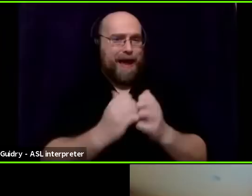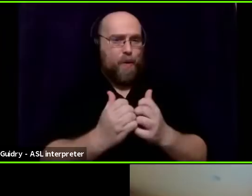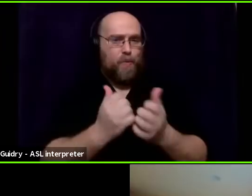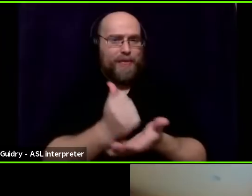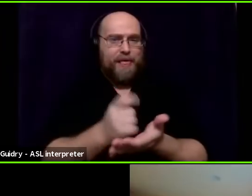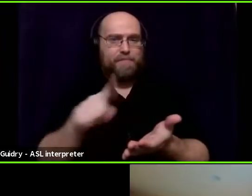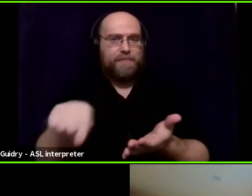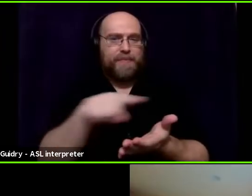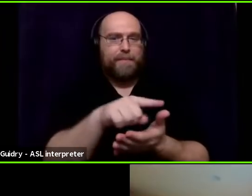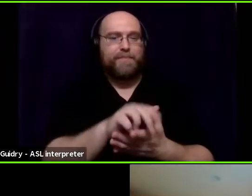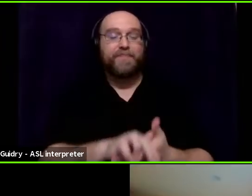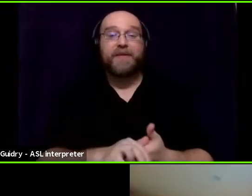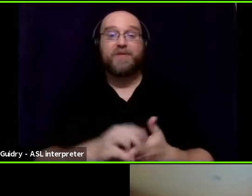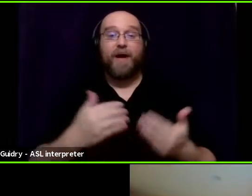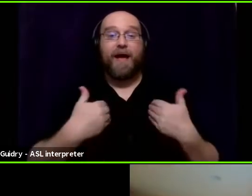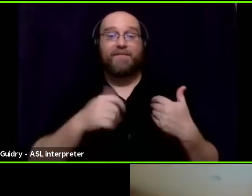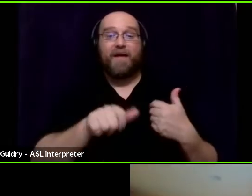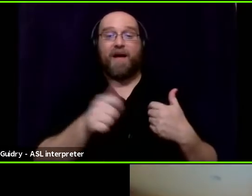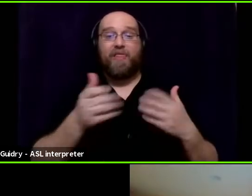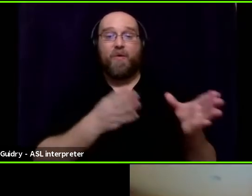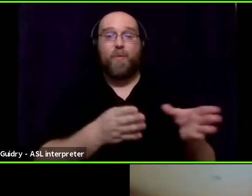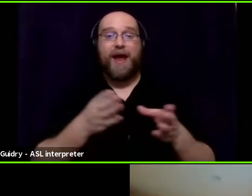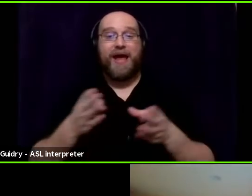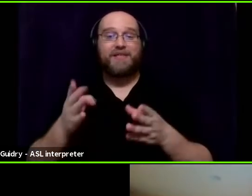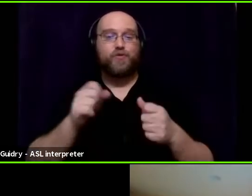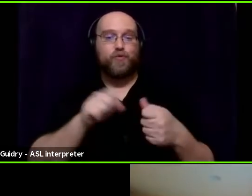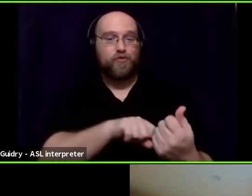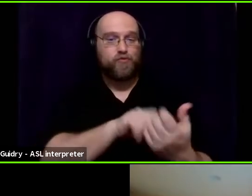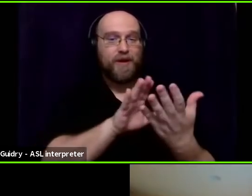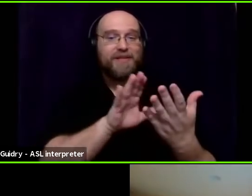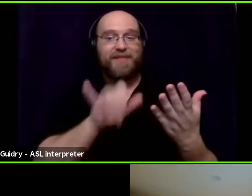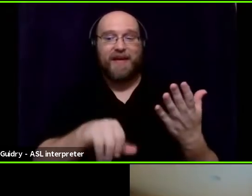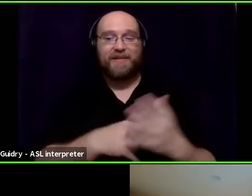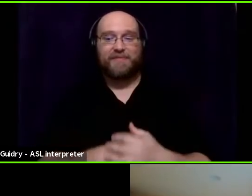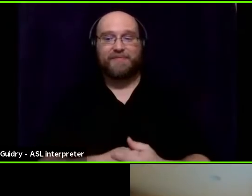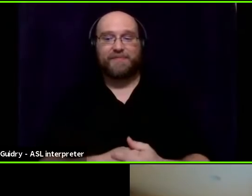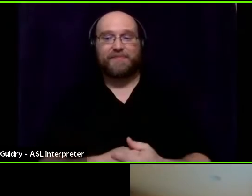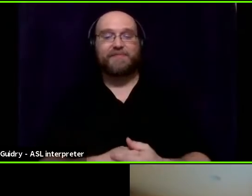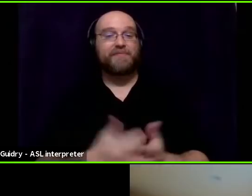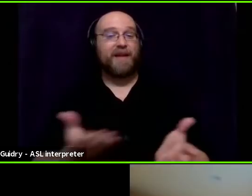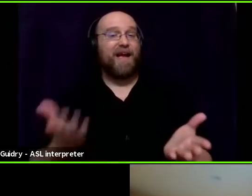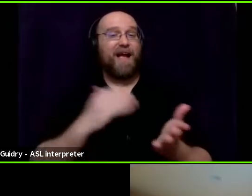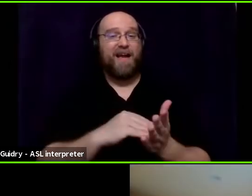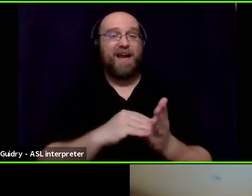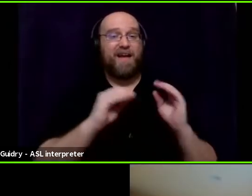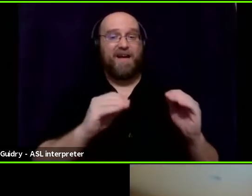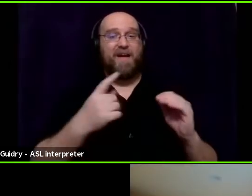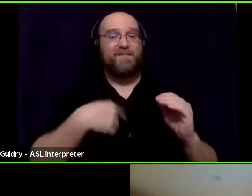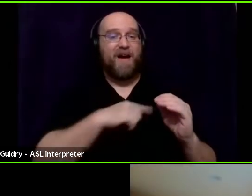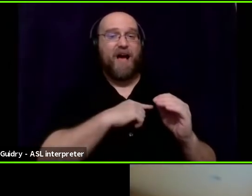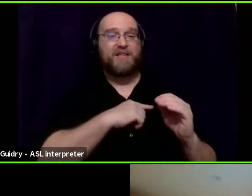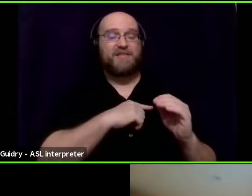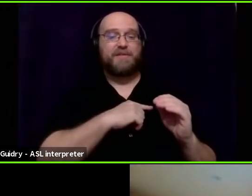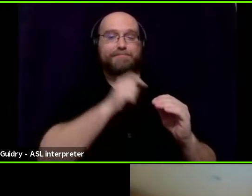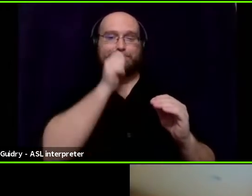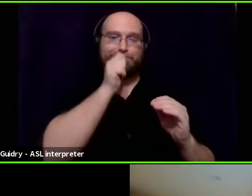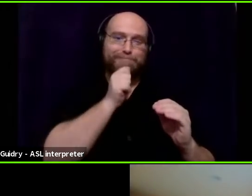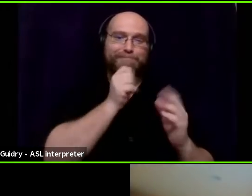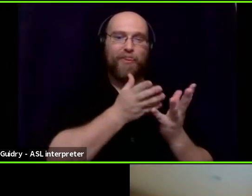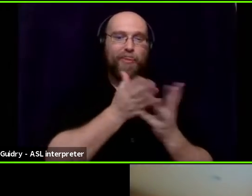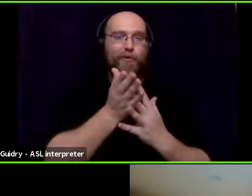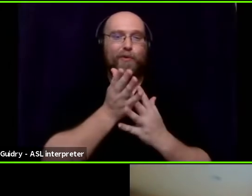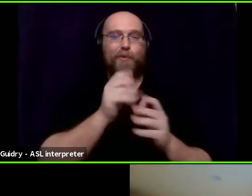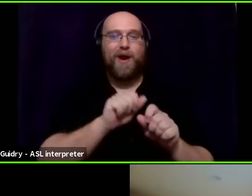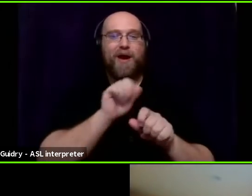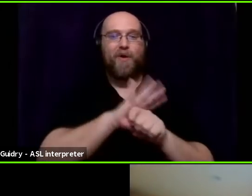ways for us to address that. And none of us have ever been through a pandemic, and we are going to come